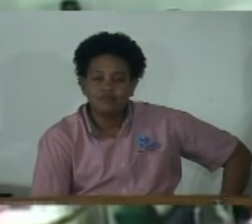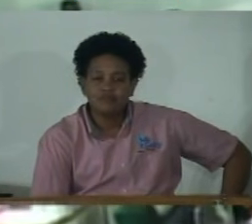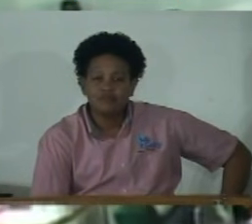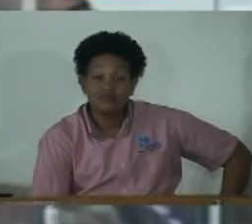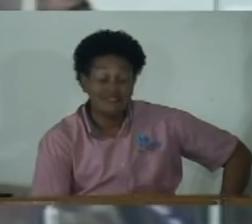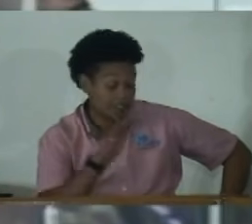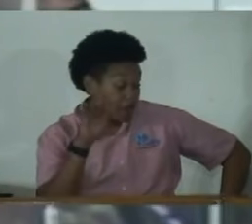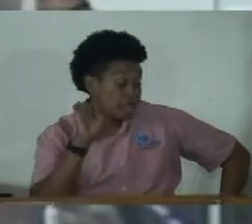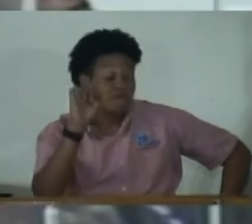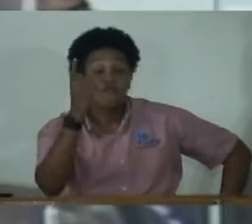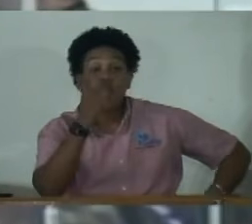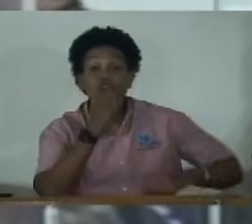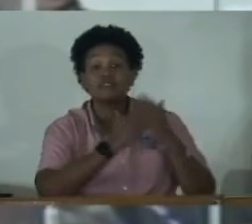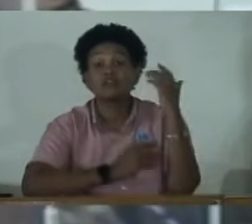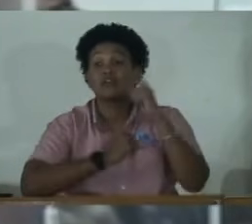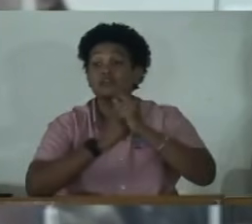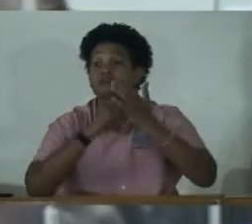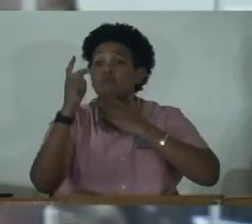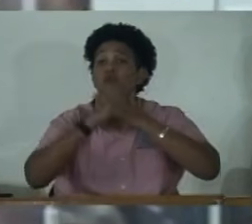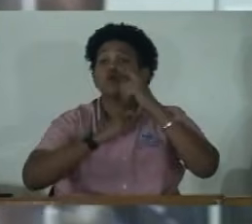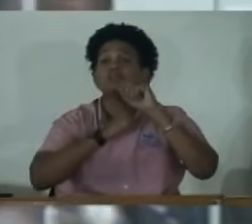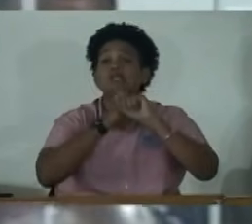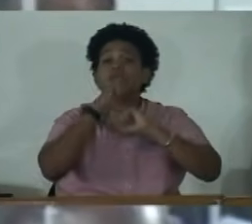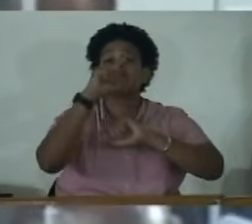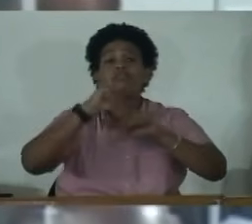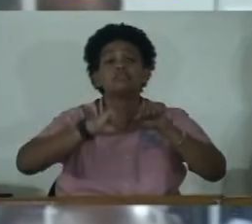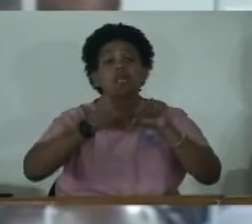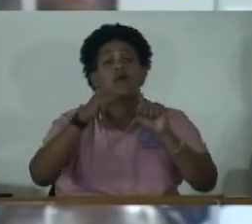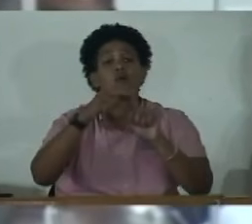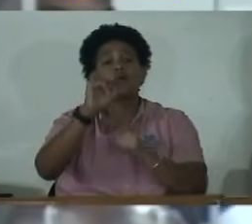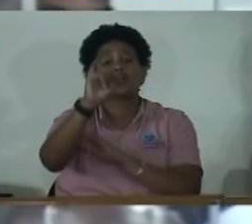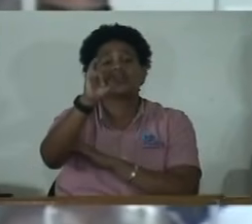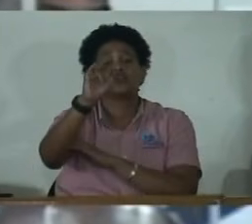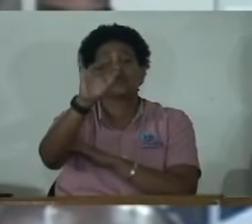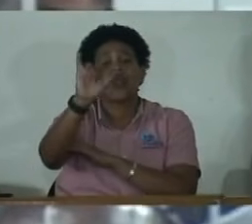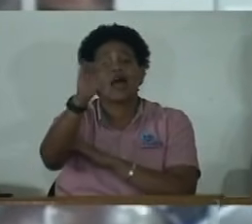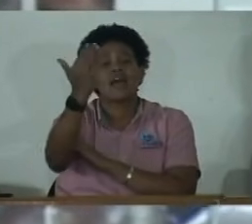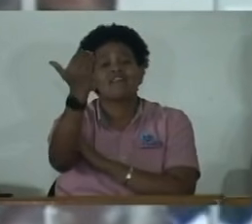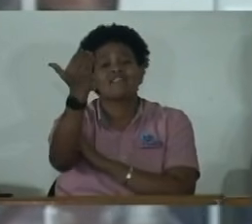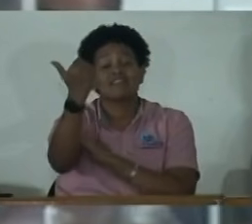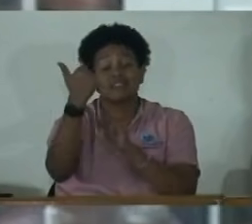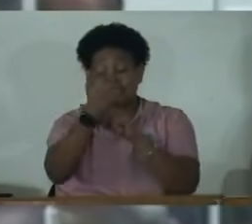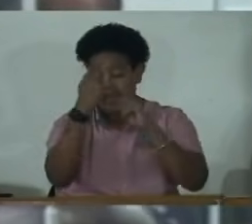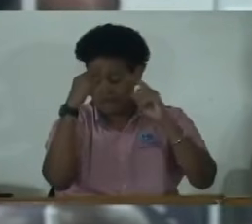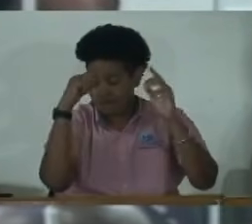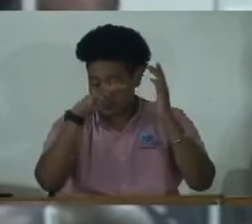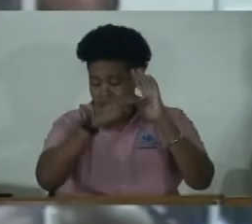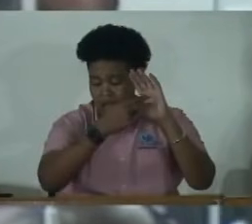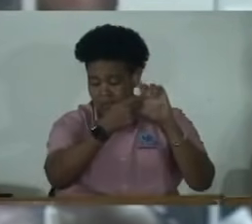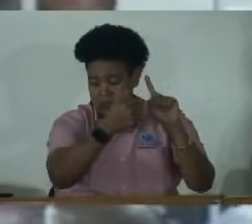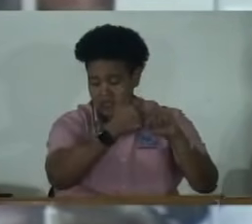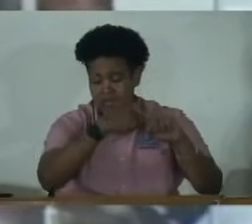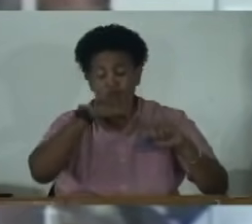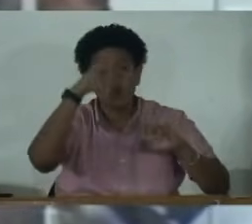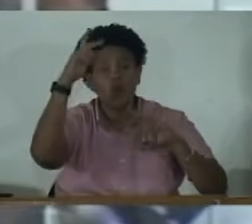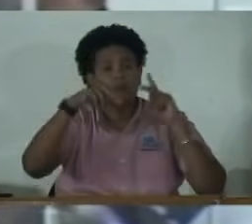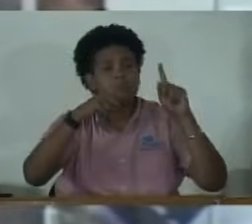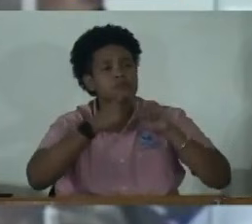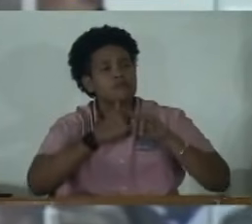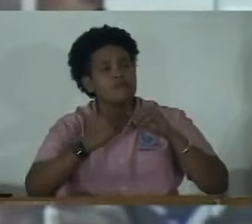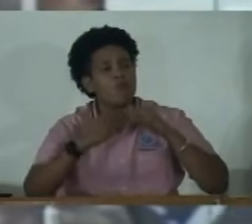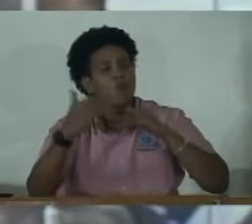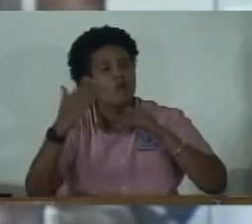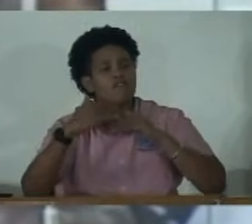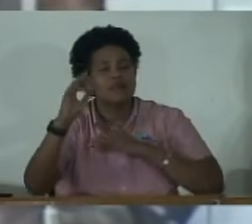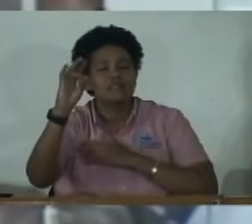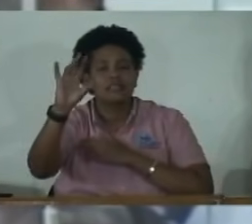The first phase of the program, which begins on July the 15th, targets seniors over 75